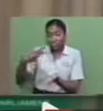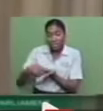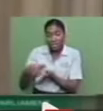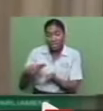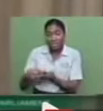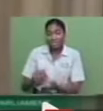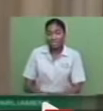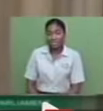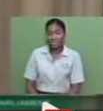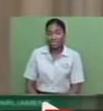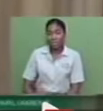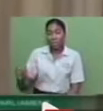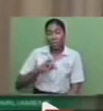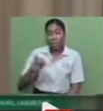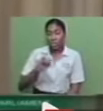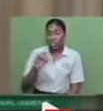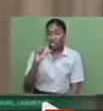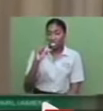GPS installed